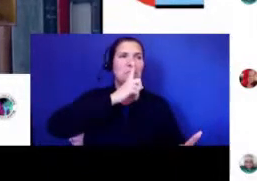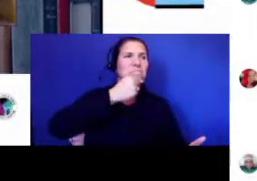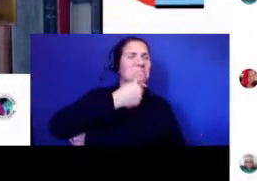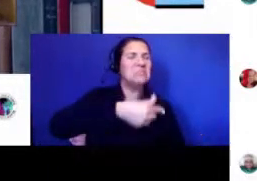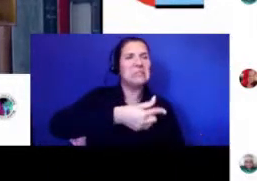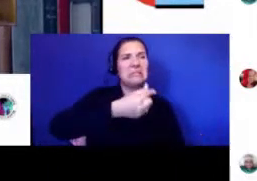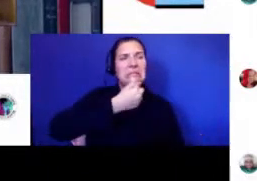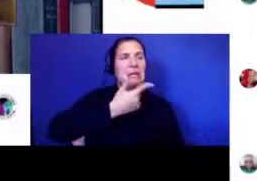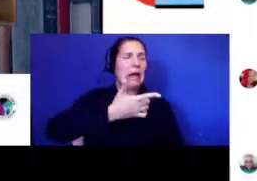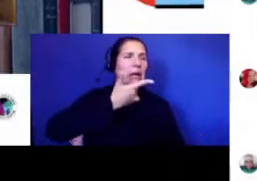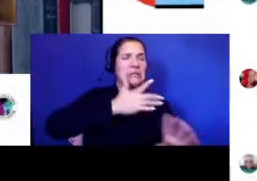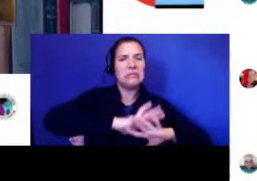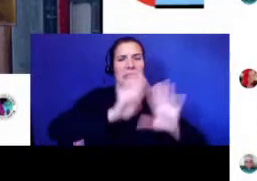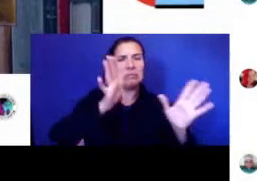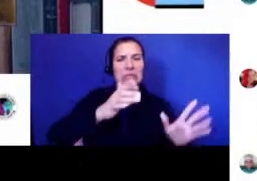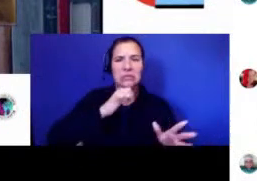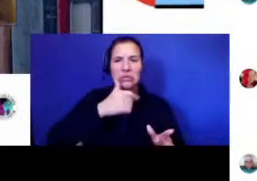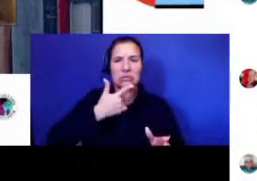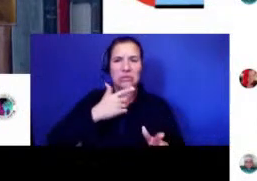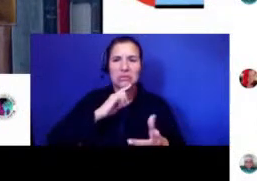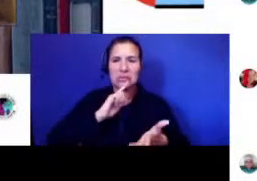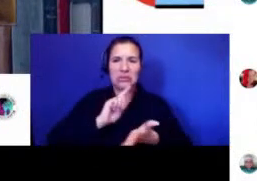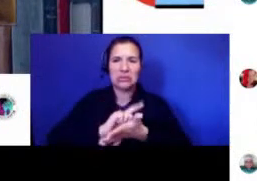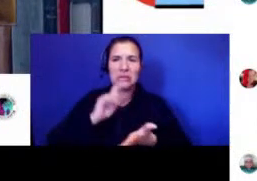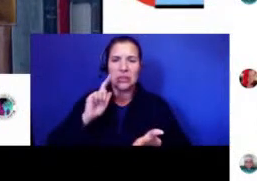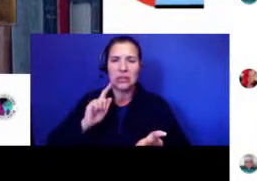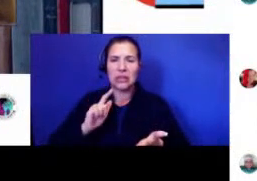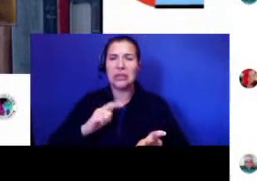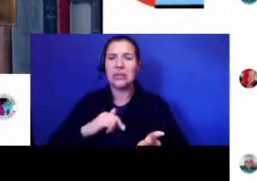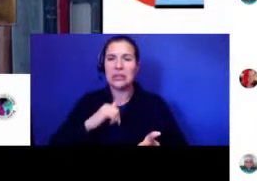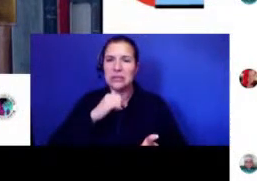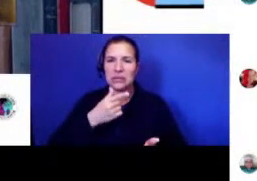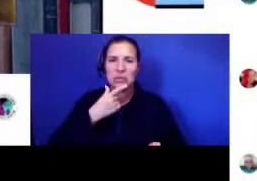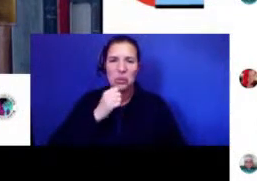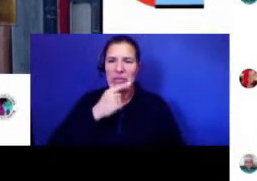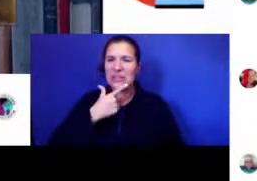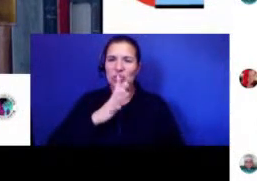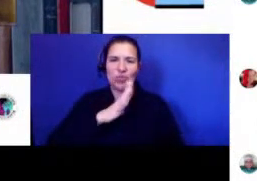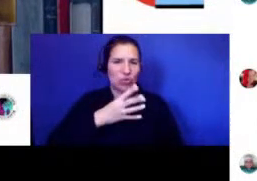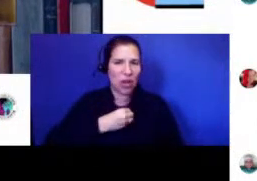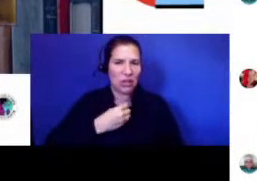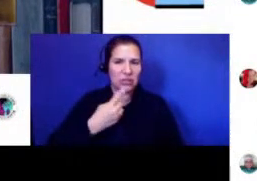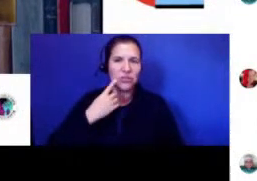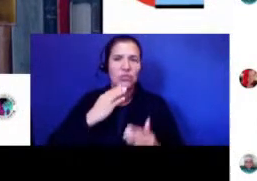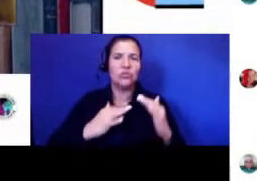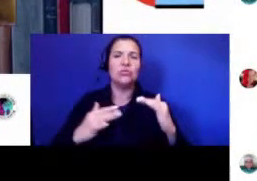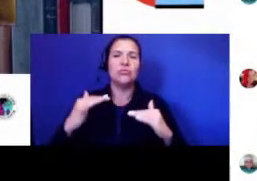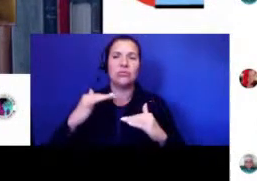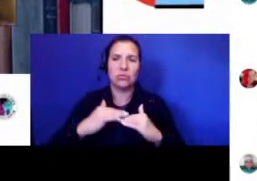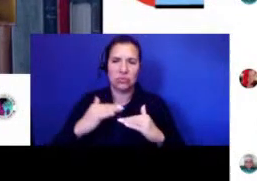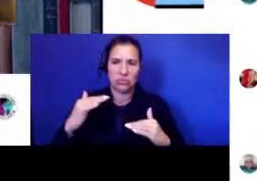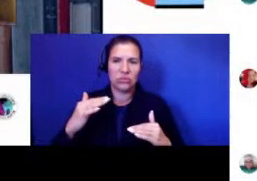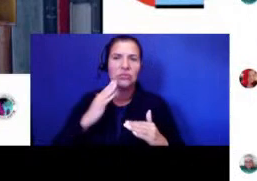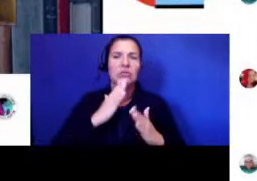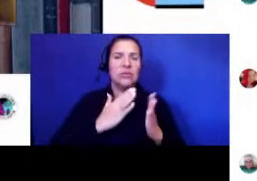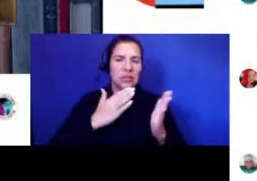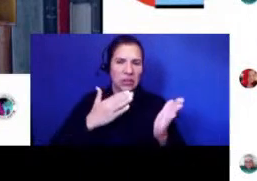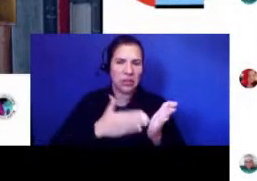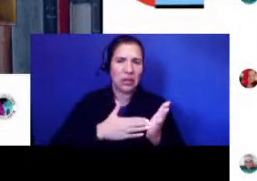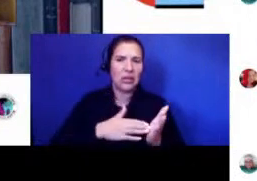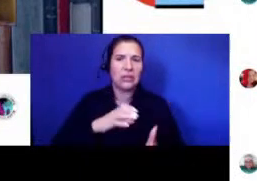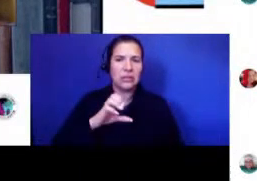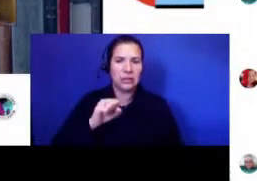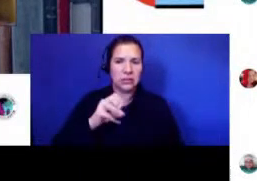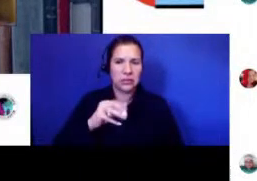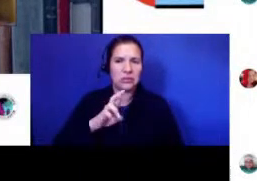trans to the current rise of anti-Semitism. So given this stark reality, it's vital that we push back against